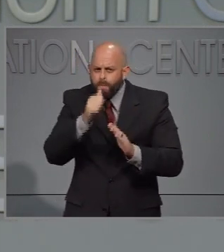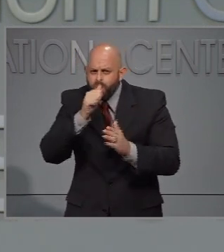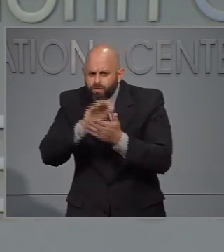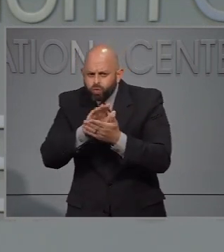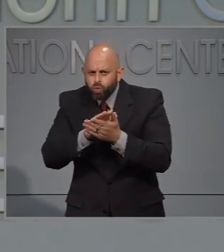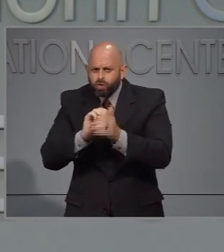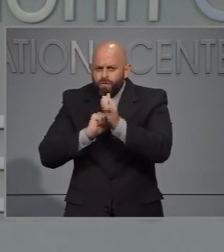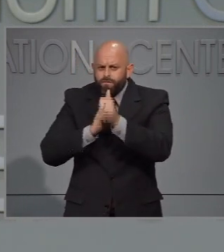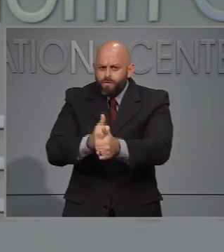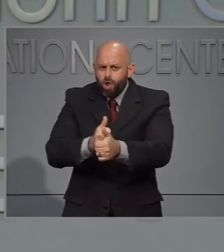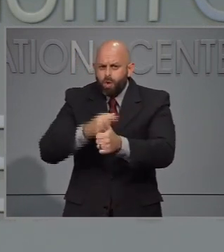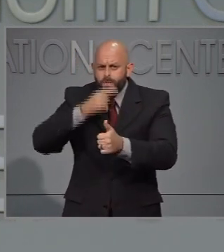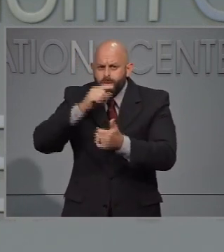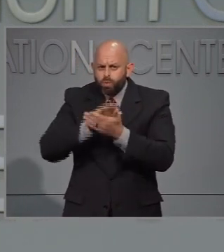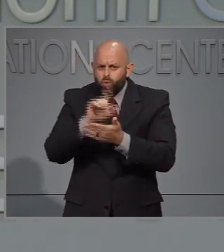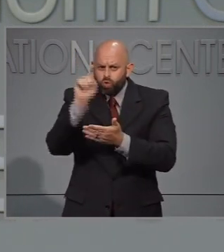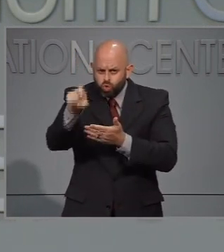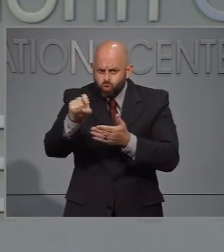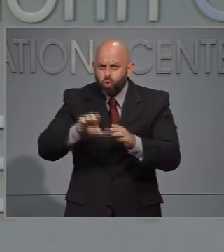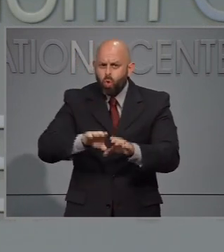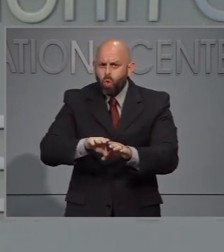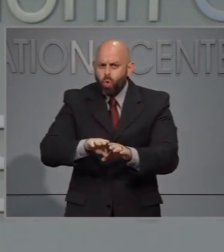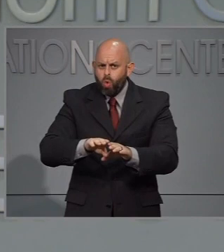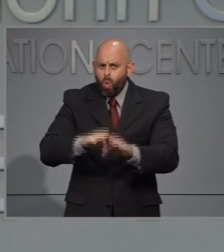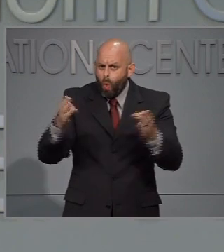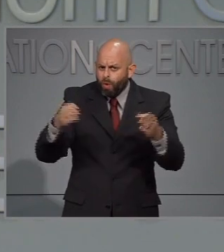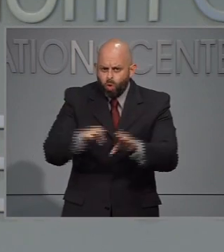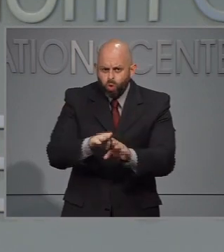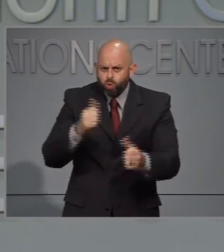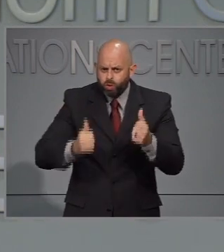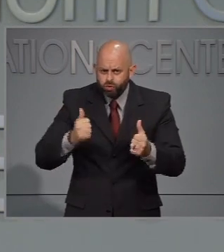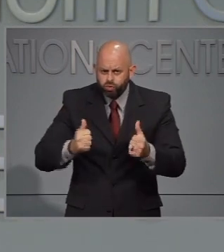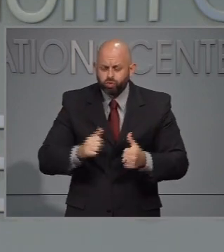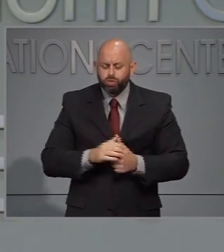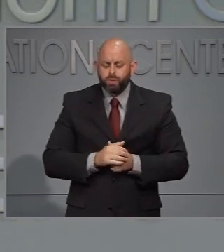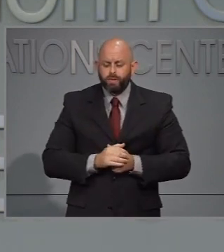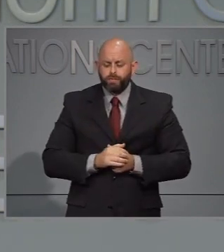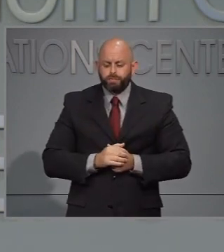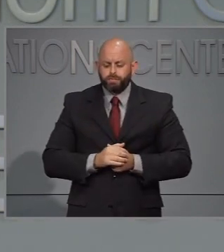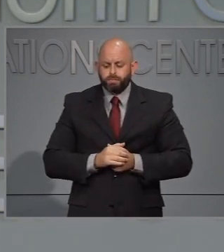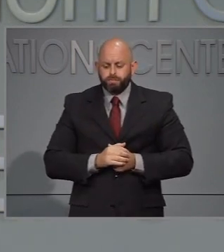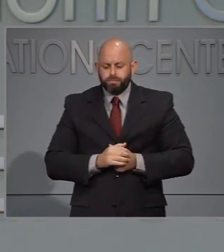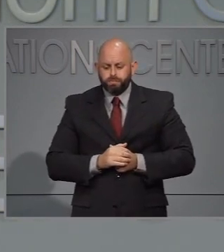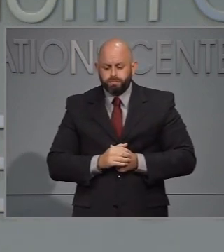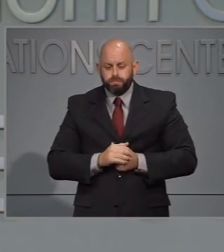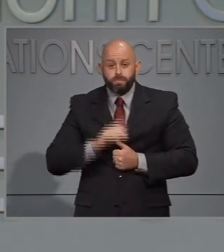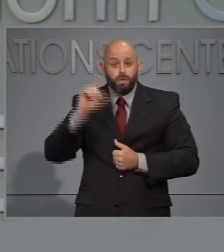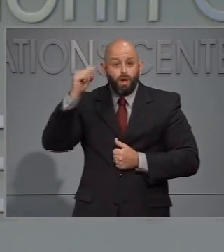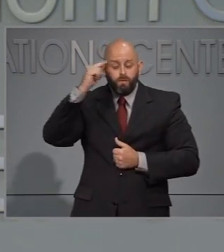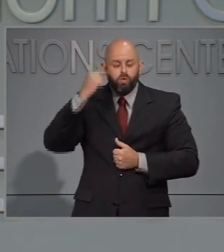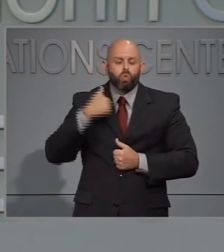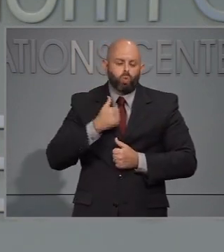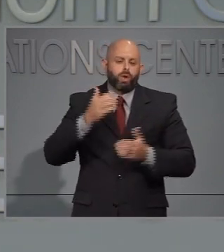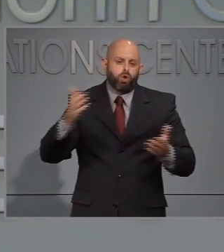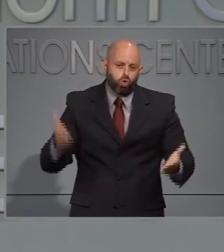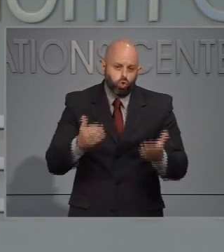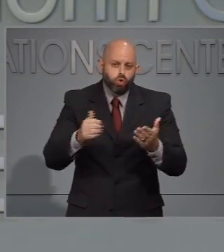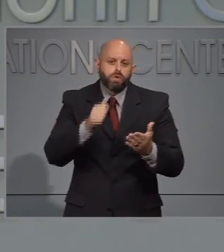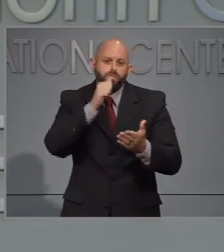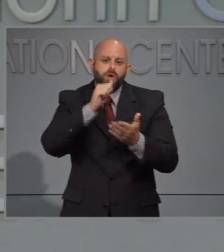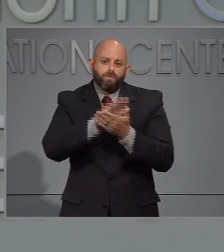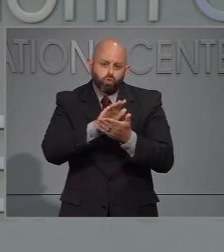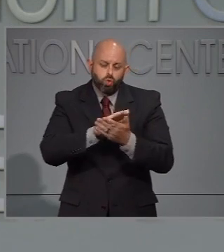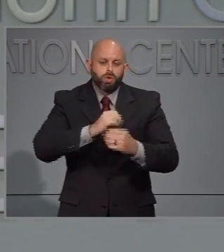doing? We certainly encourage private schools to take significant steps to protect